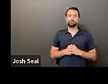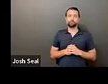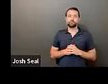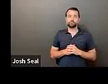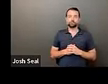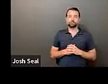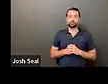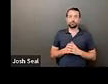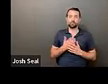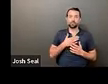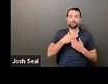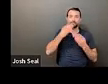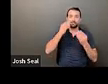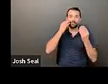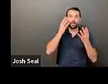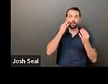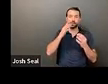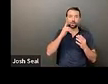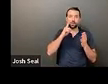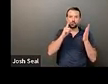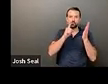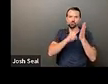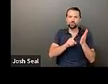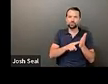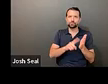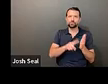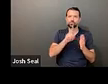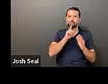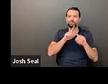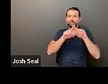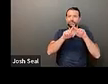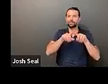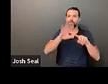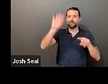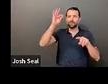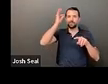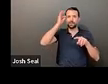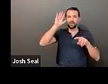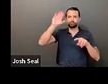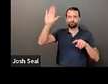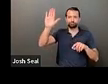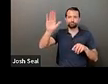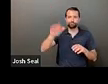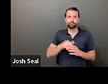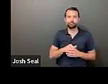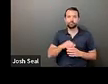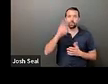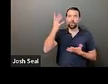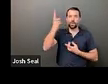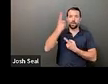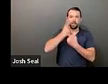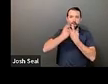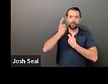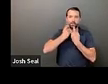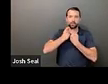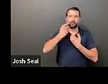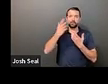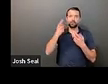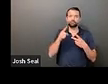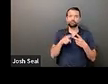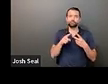really changes based on what the federal government asks us to look at, based on what the field sort of shows